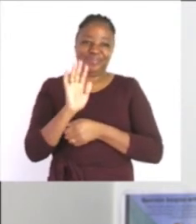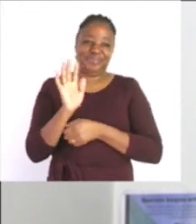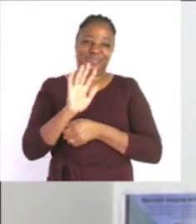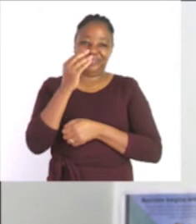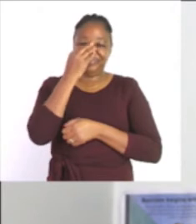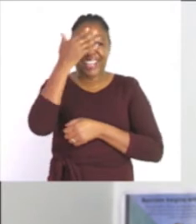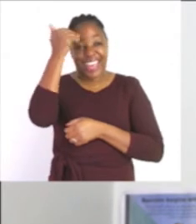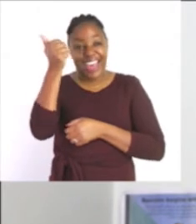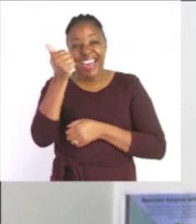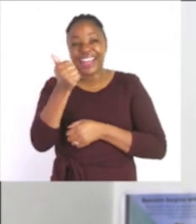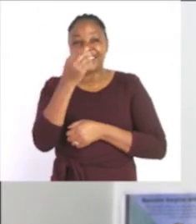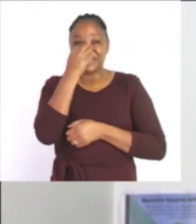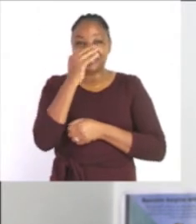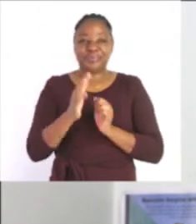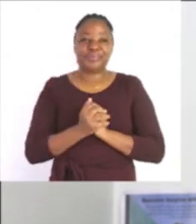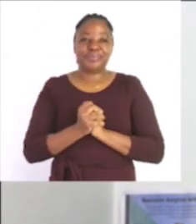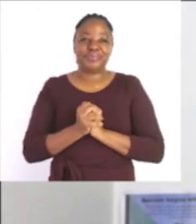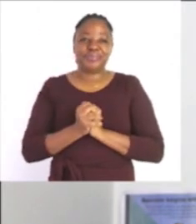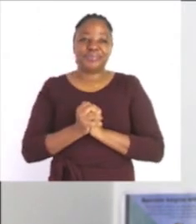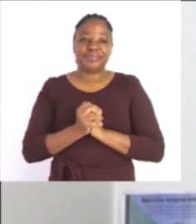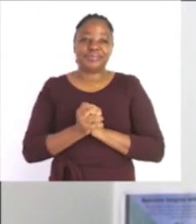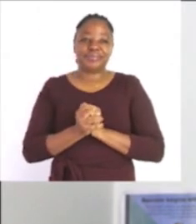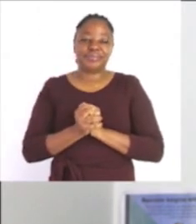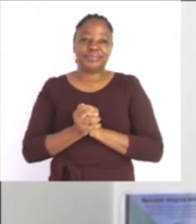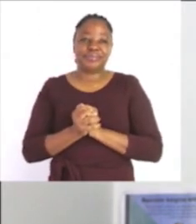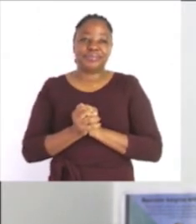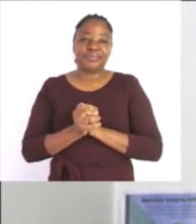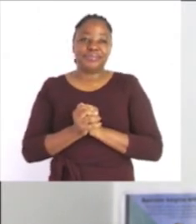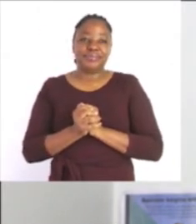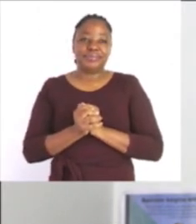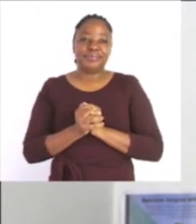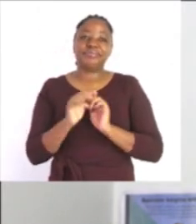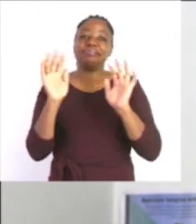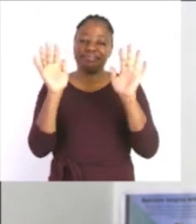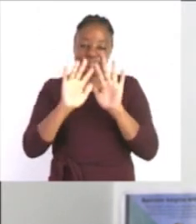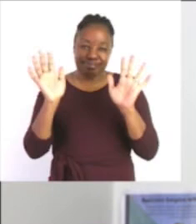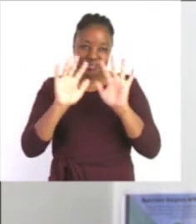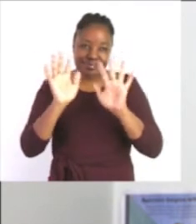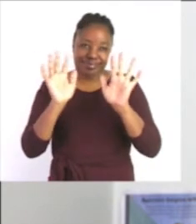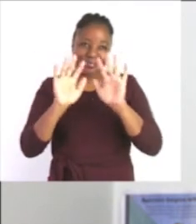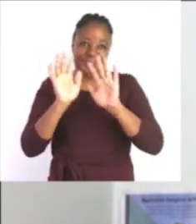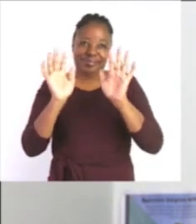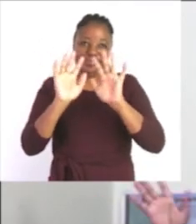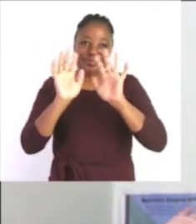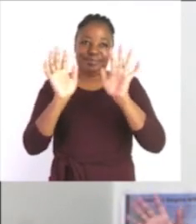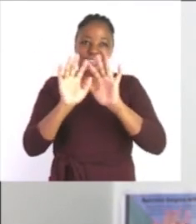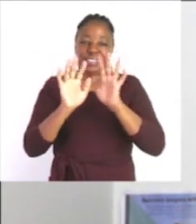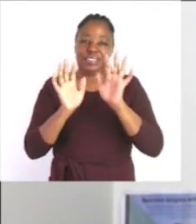Hello, Zashi. So, from my friend Zashi and I, we would like to